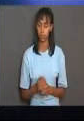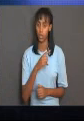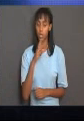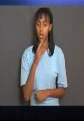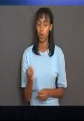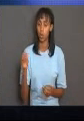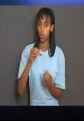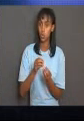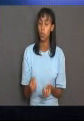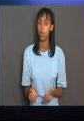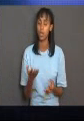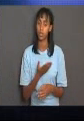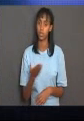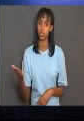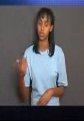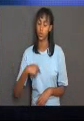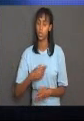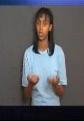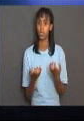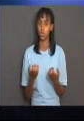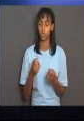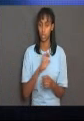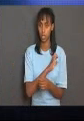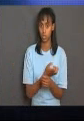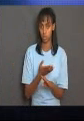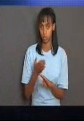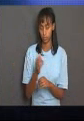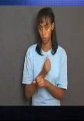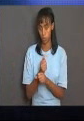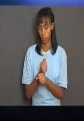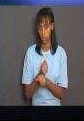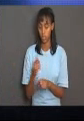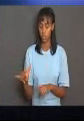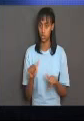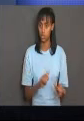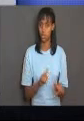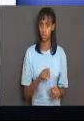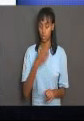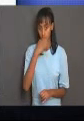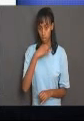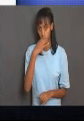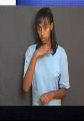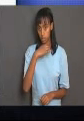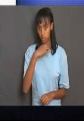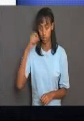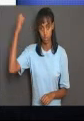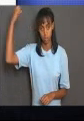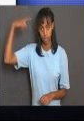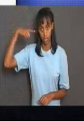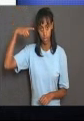There are also many things we need energy for, such as heat,